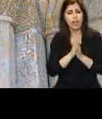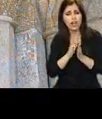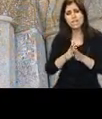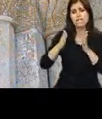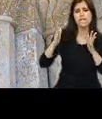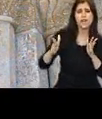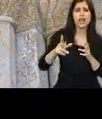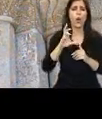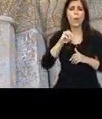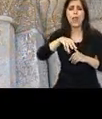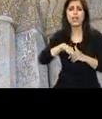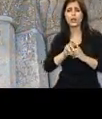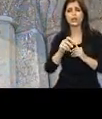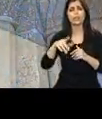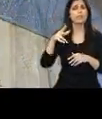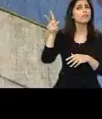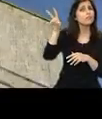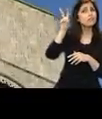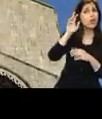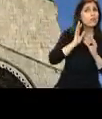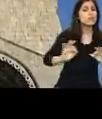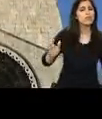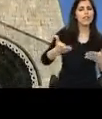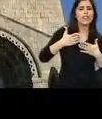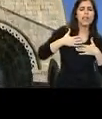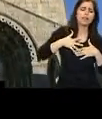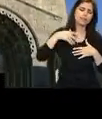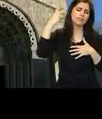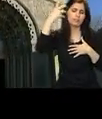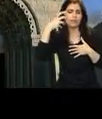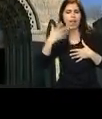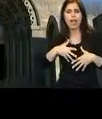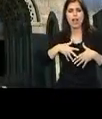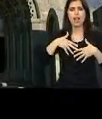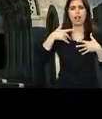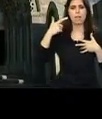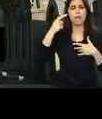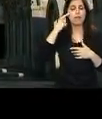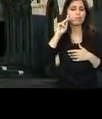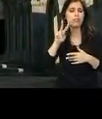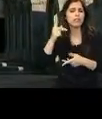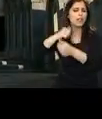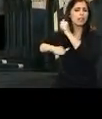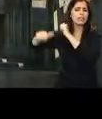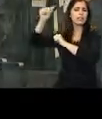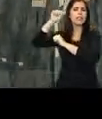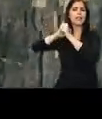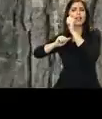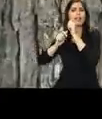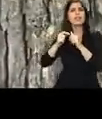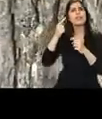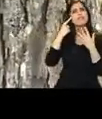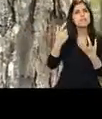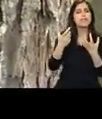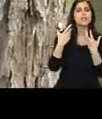and monasteries come alive with music that touches the soul and makes us travel to distant times to live moments filled with